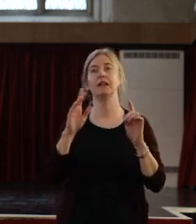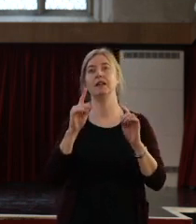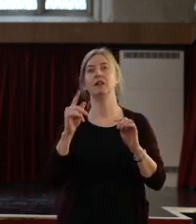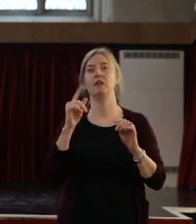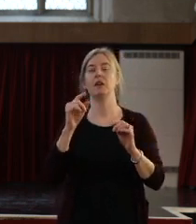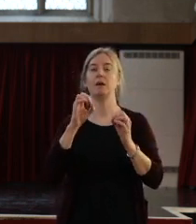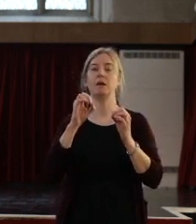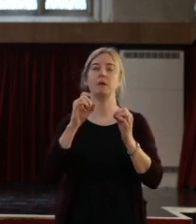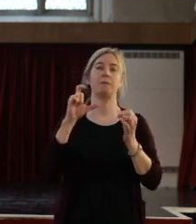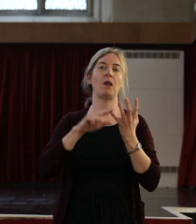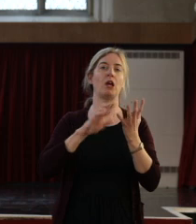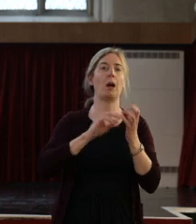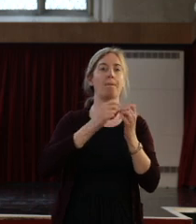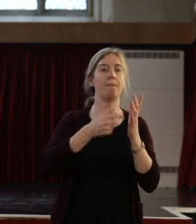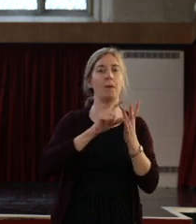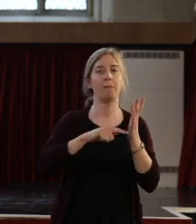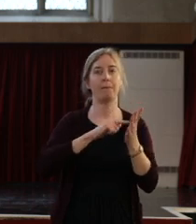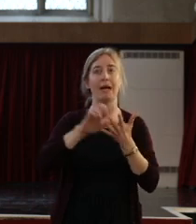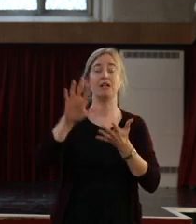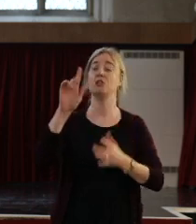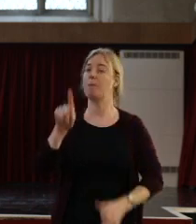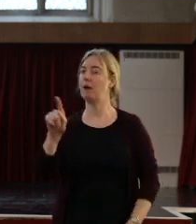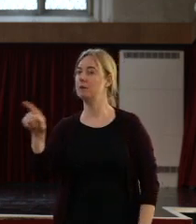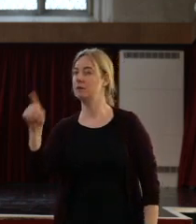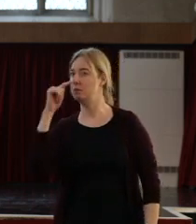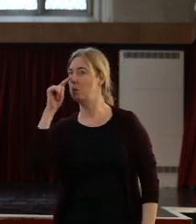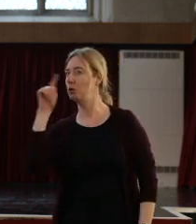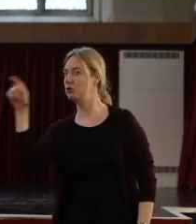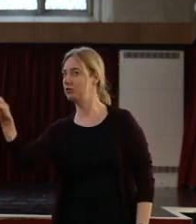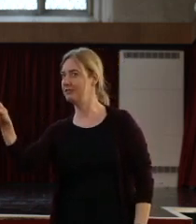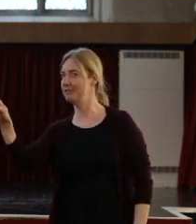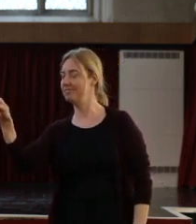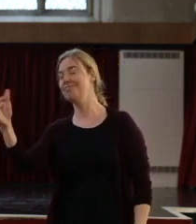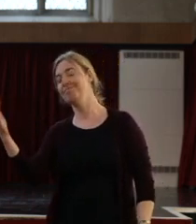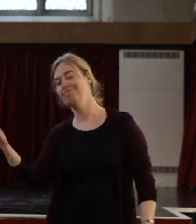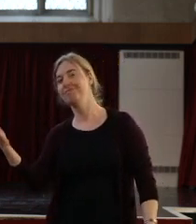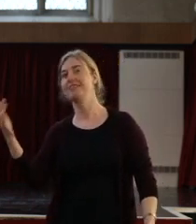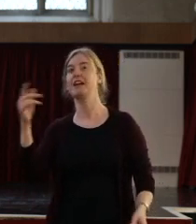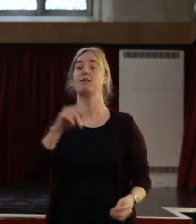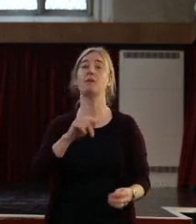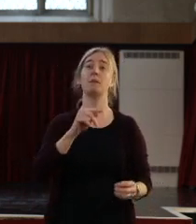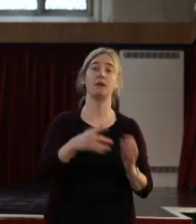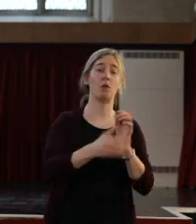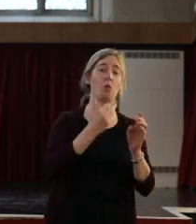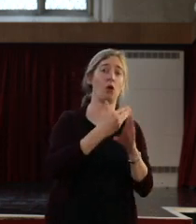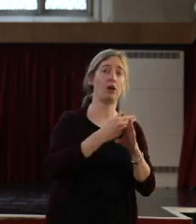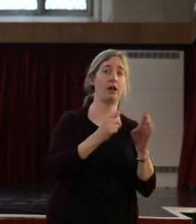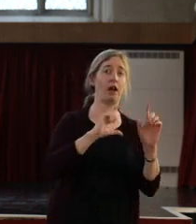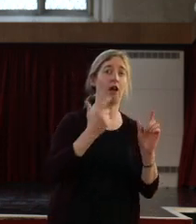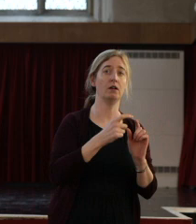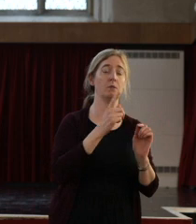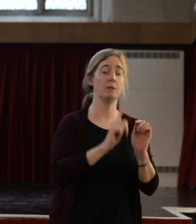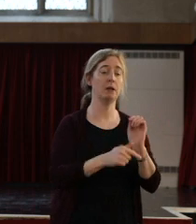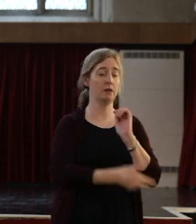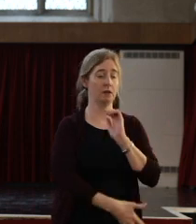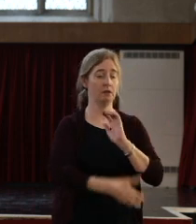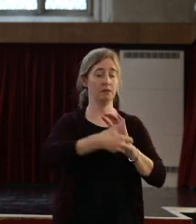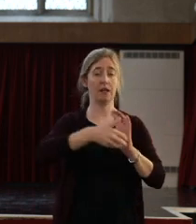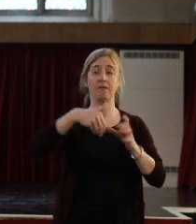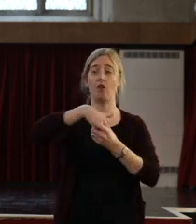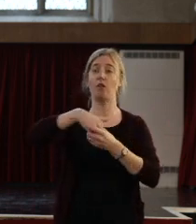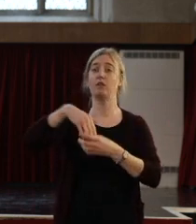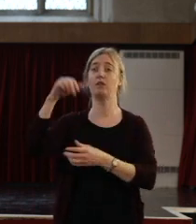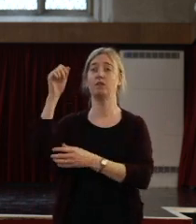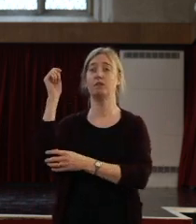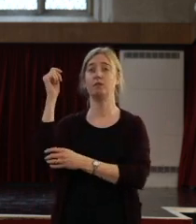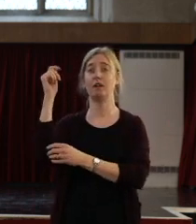Cumberbatches who are wonderful, but there has been a dearth, which is being spoken about, of working-class voices in all parts of the arts. I don't have the